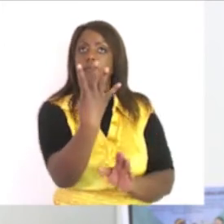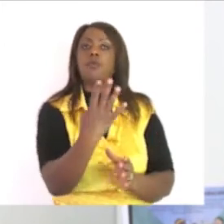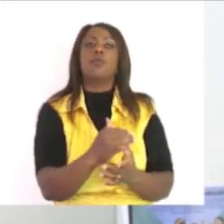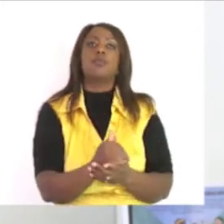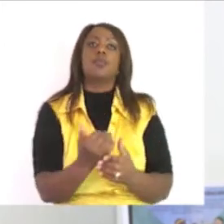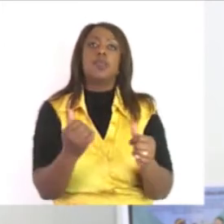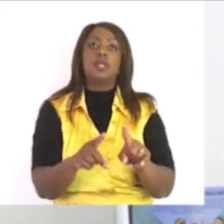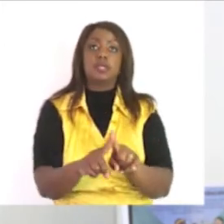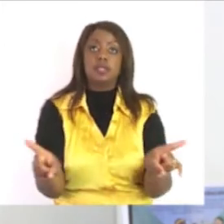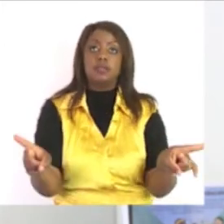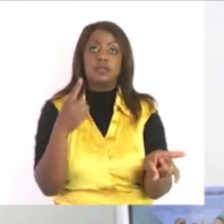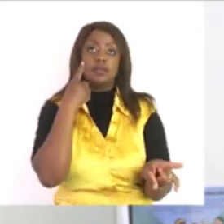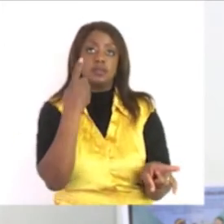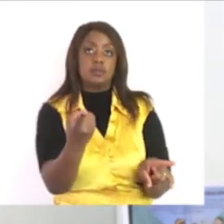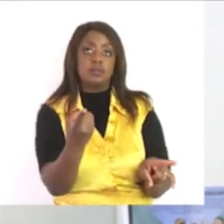7.